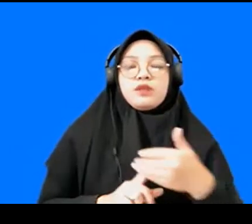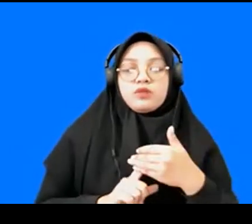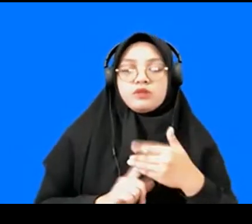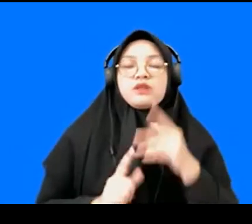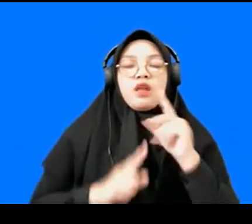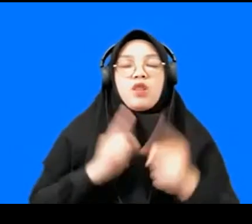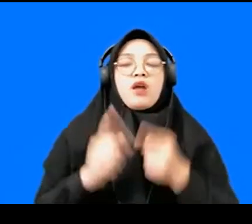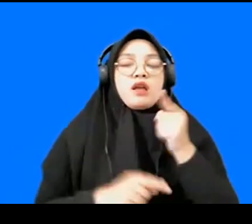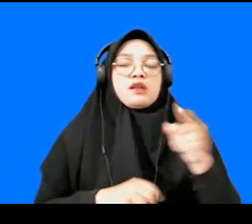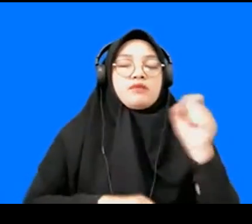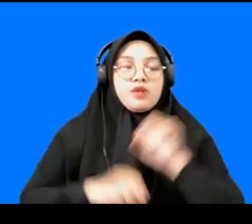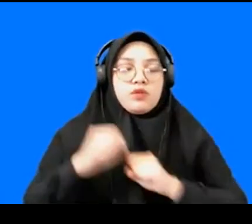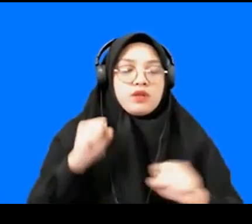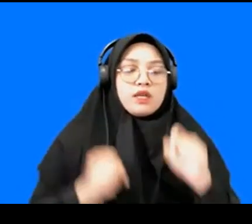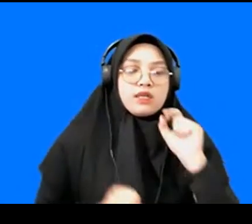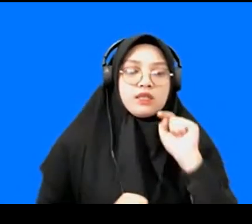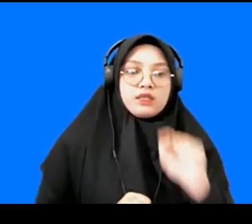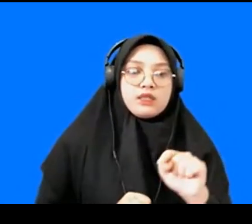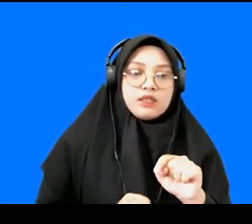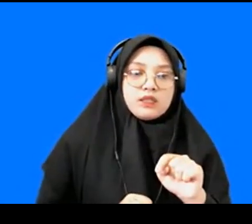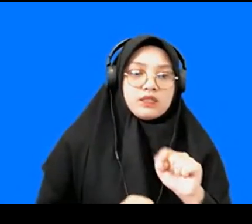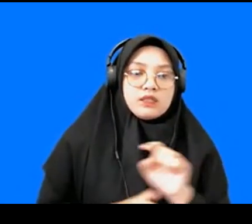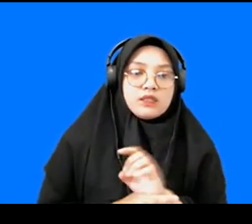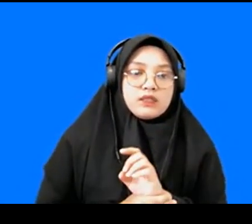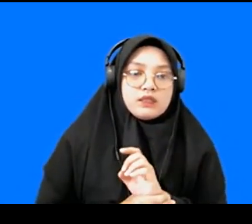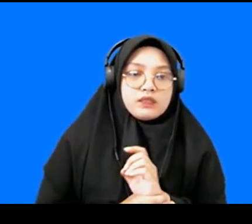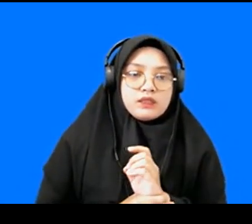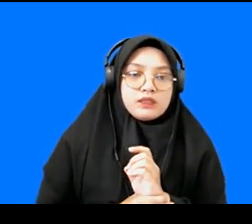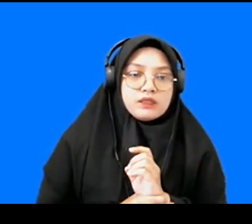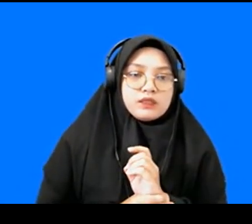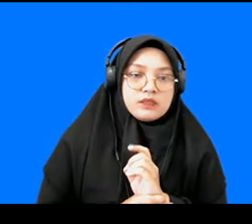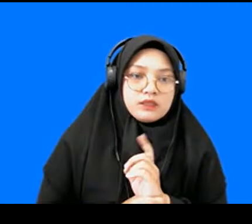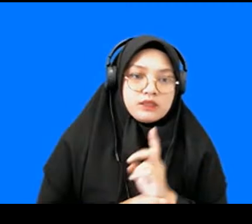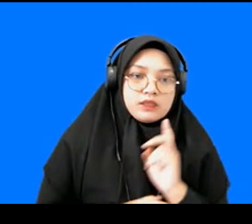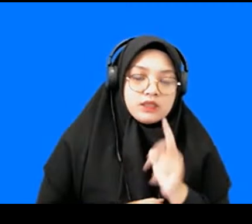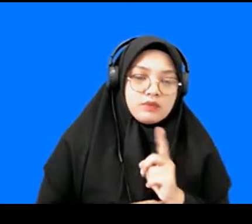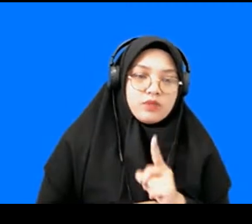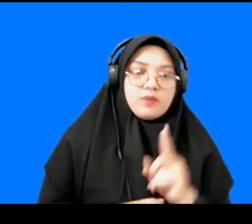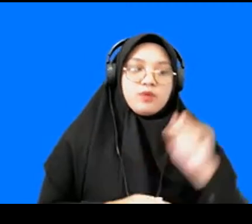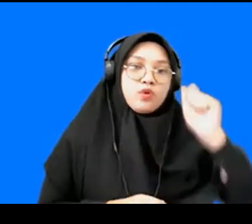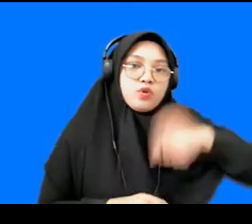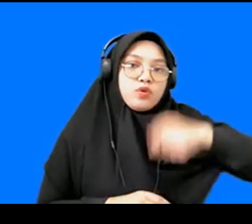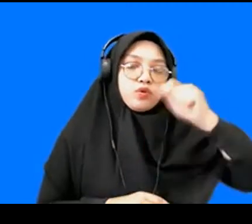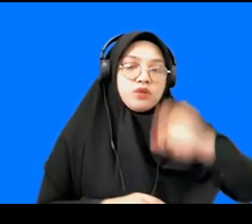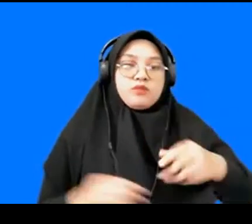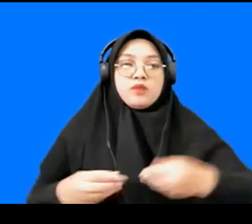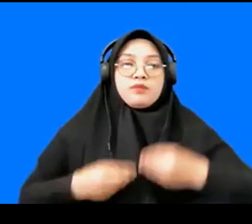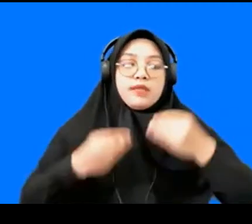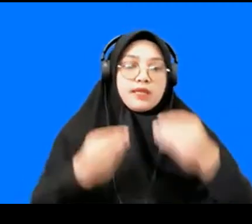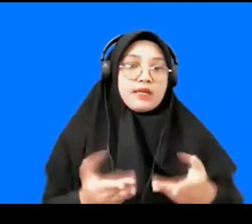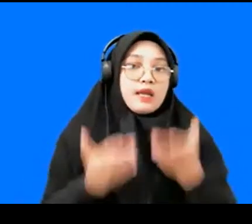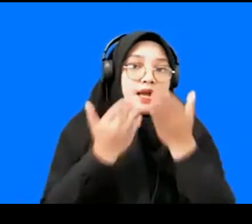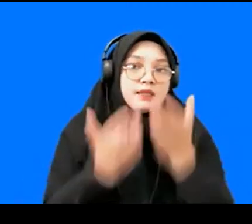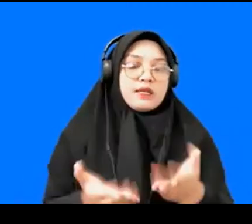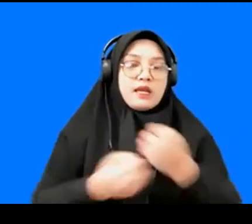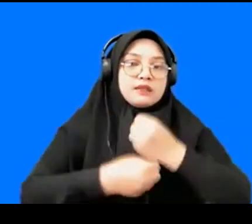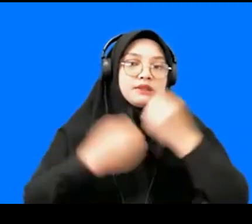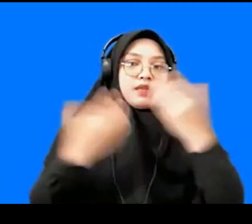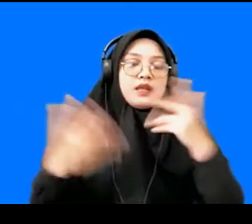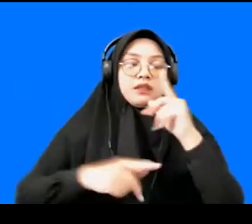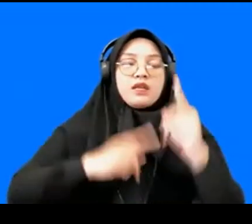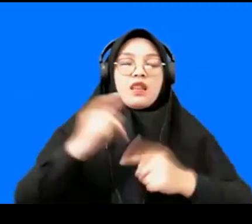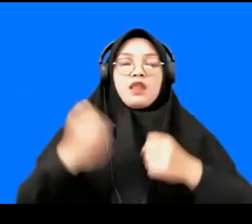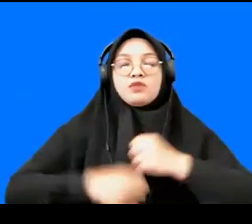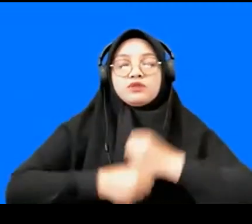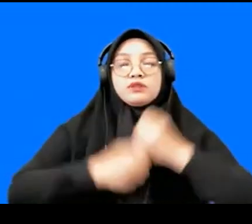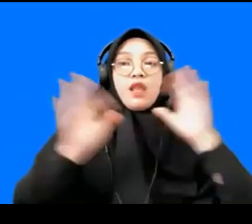it because the law gives you a few more pennies. If you go for that, it does act as protection. So